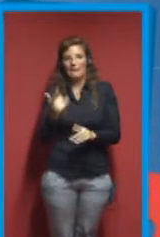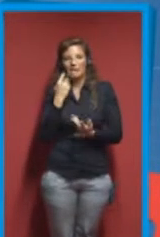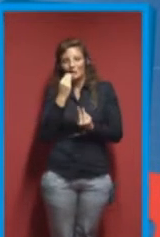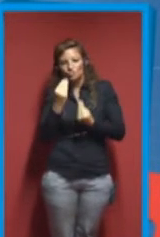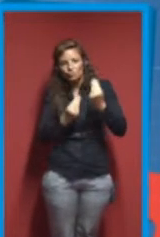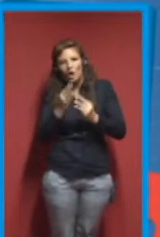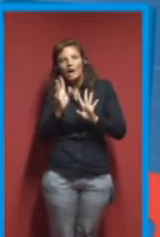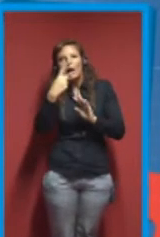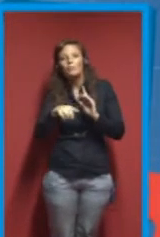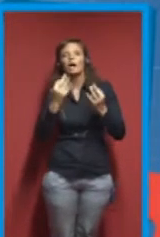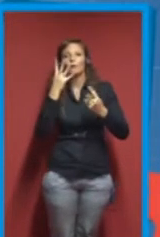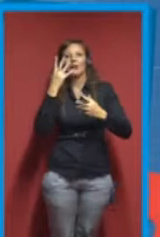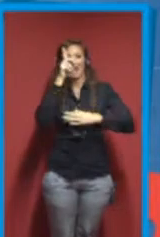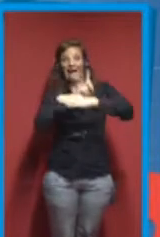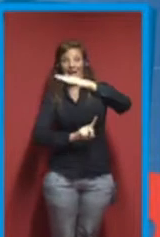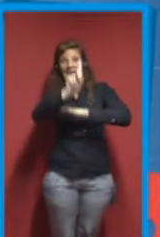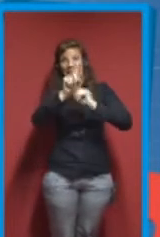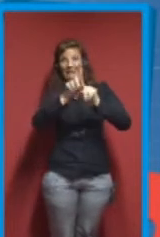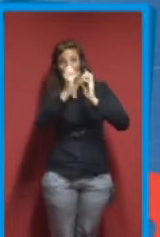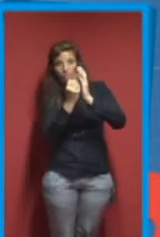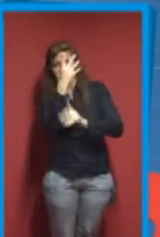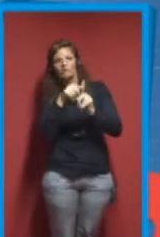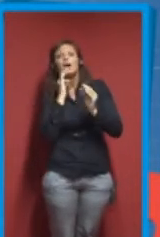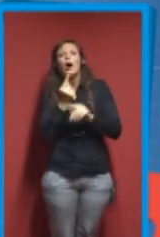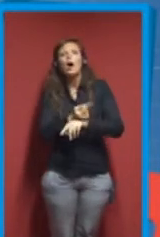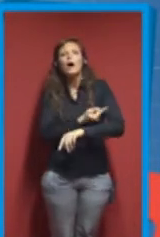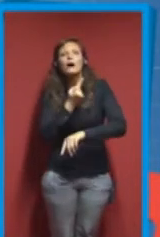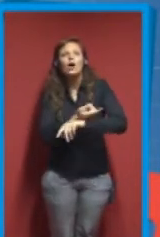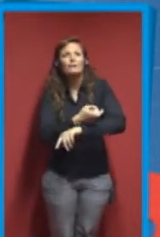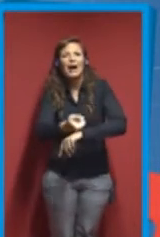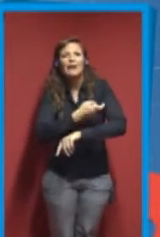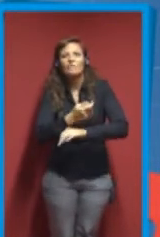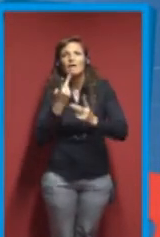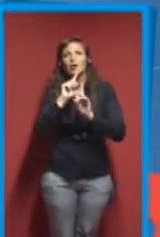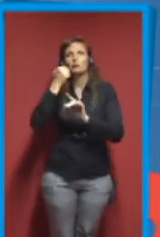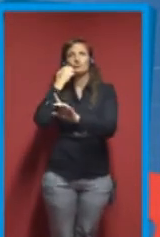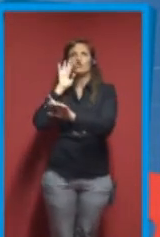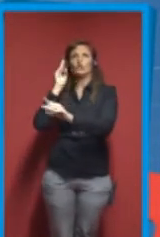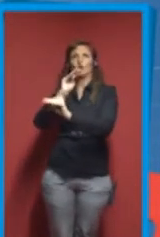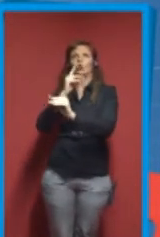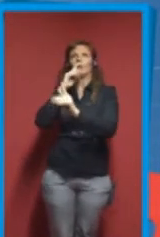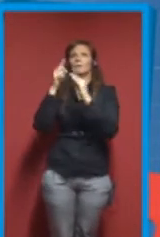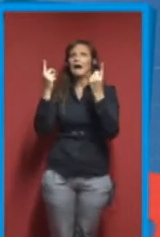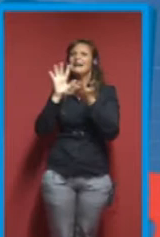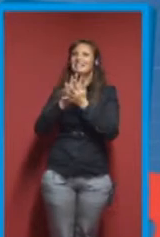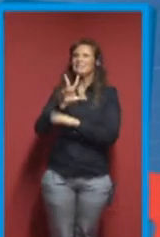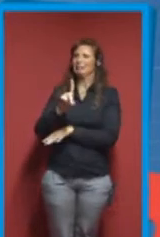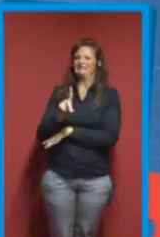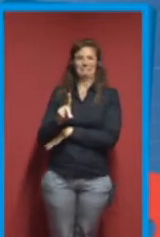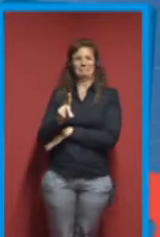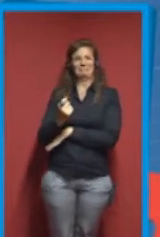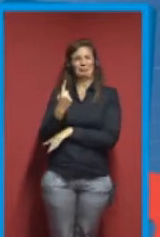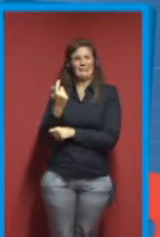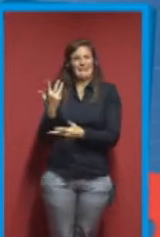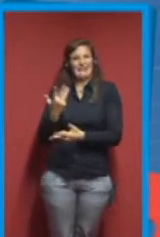do you mean 3D printed? We're going to be doing 3D printing in store so that kids can co-create little accessories. But it's a journey